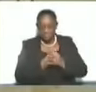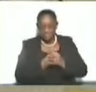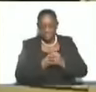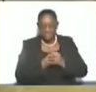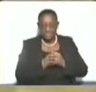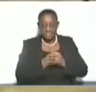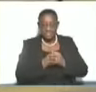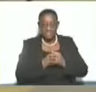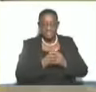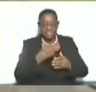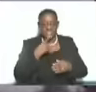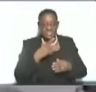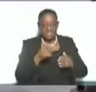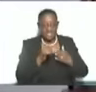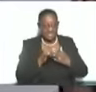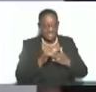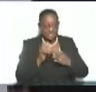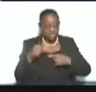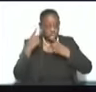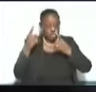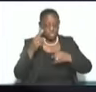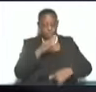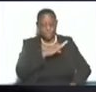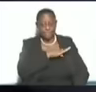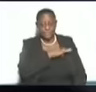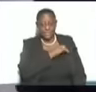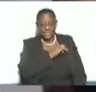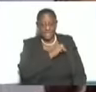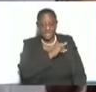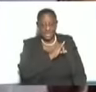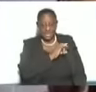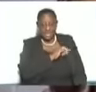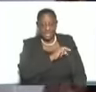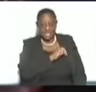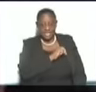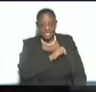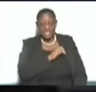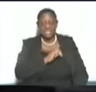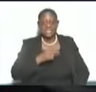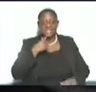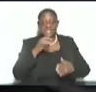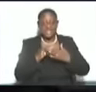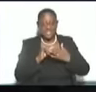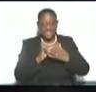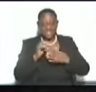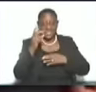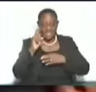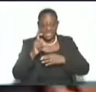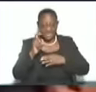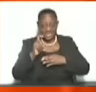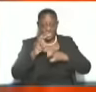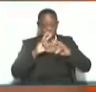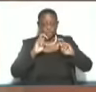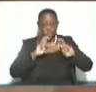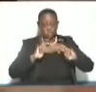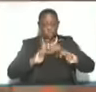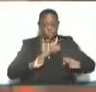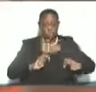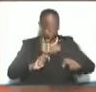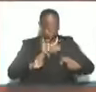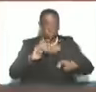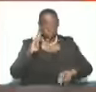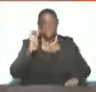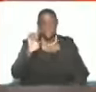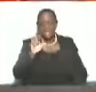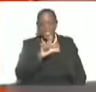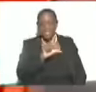First, there were chants, and according to Bain, a commission of inquiry into Bell's conduct that never materialized. It would not be long before